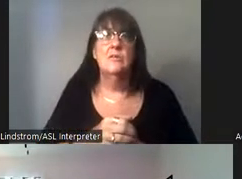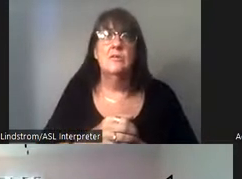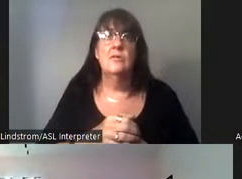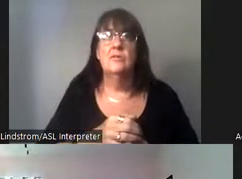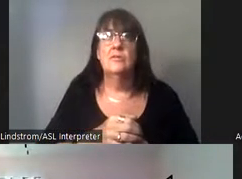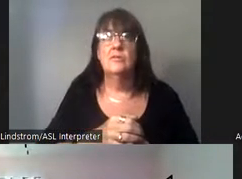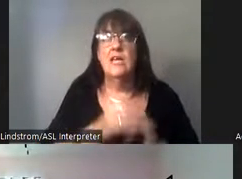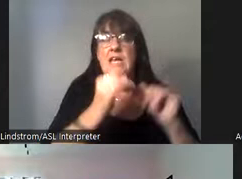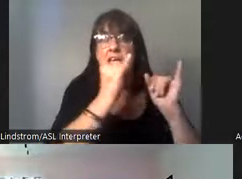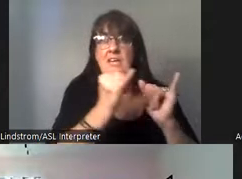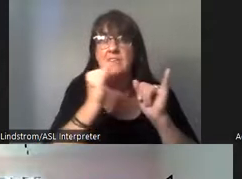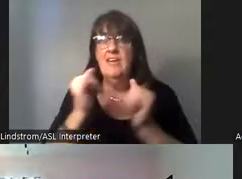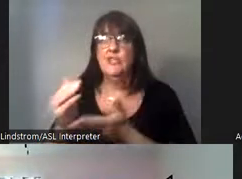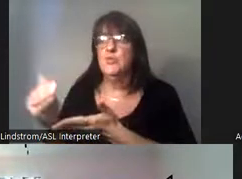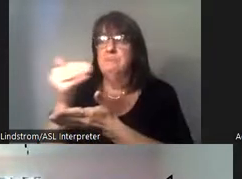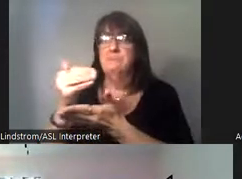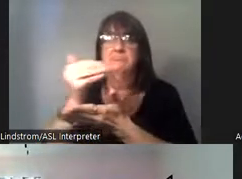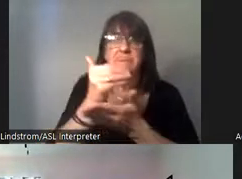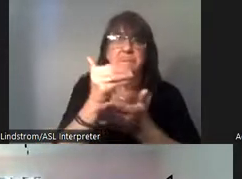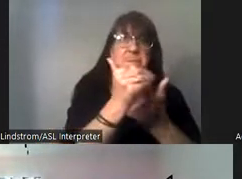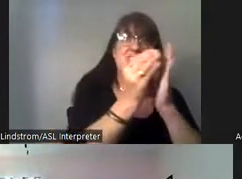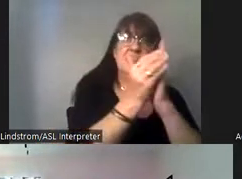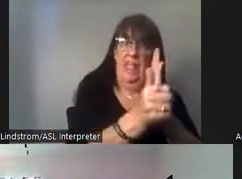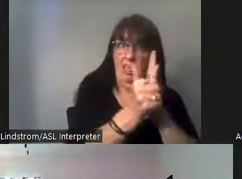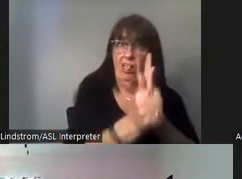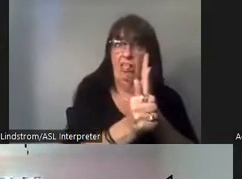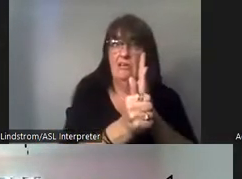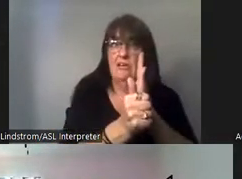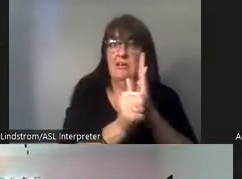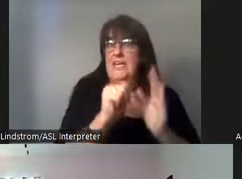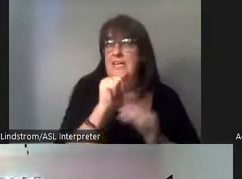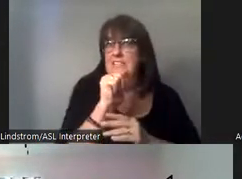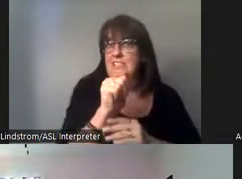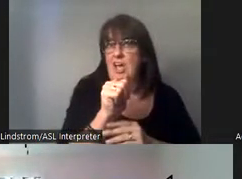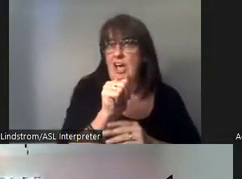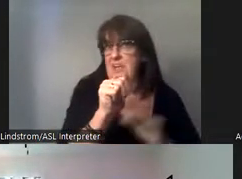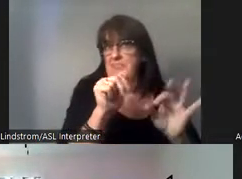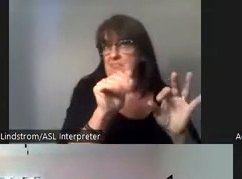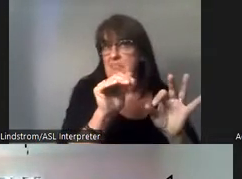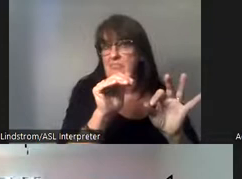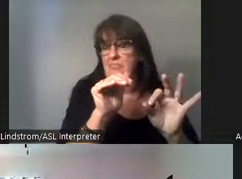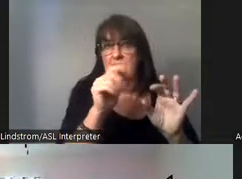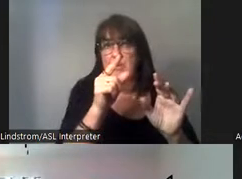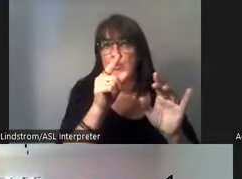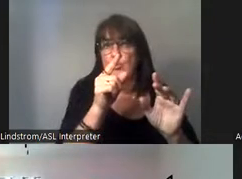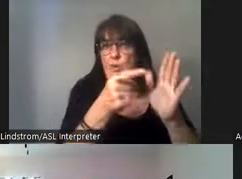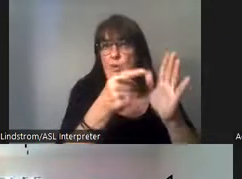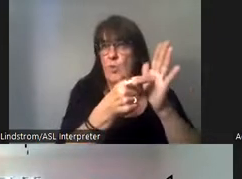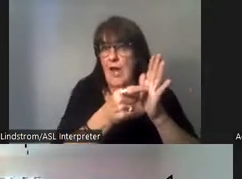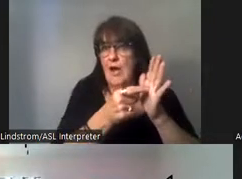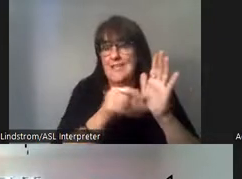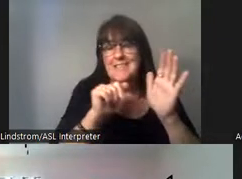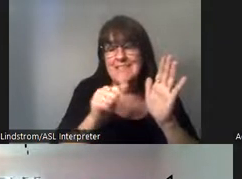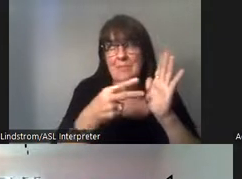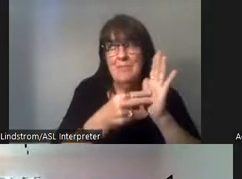individuals will gain that skill set. And so right now it is not a credential, but that doesn't mean we won't develop a credential